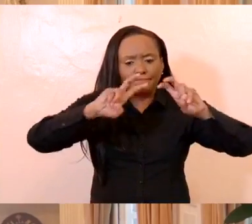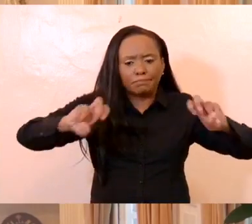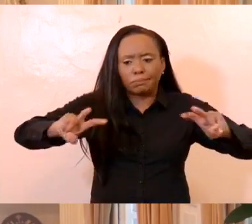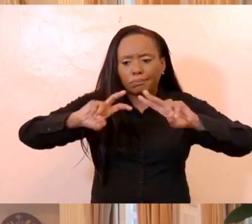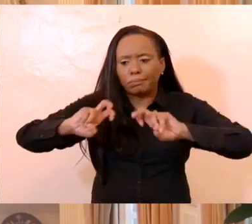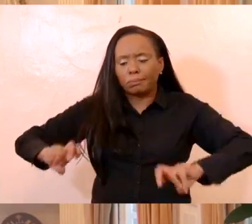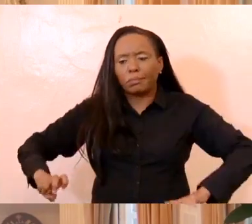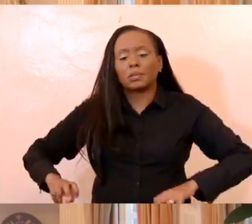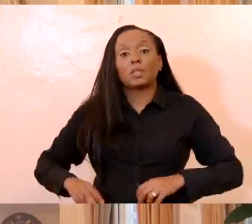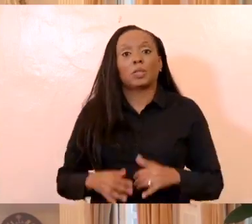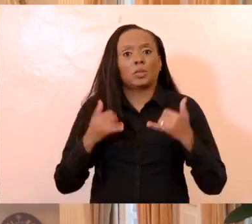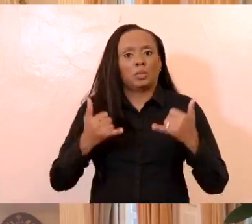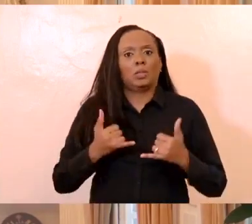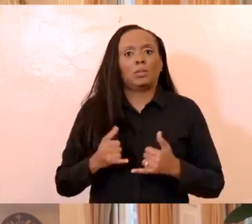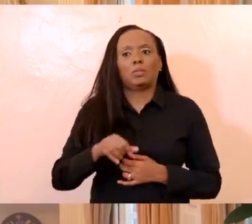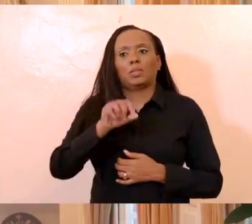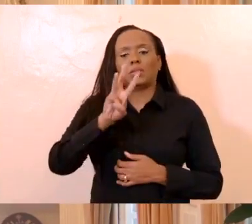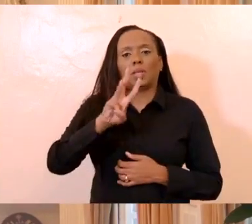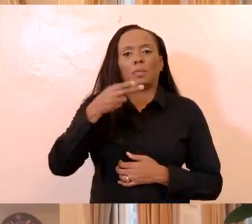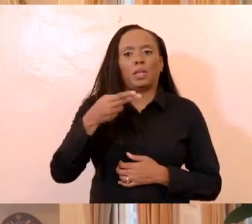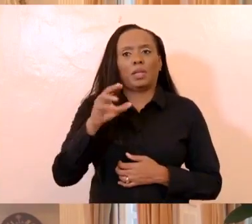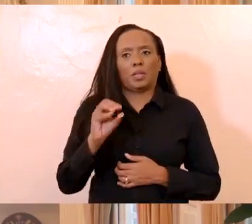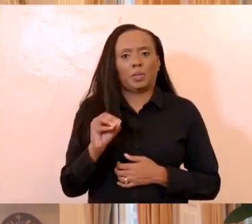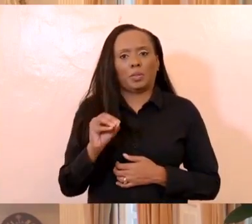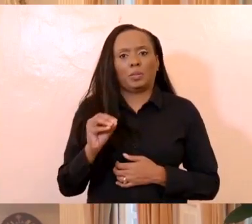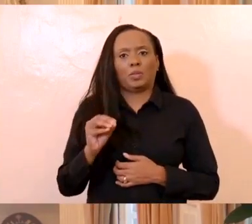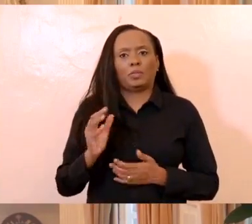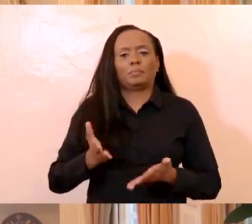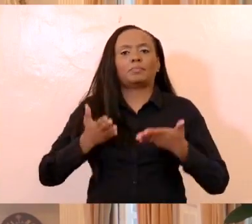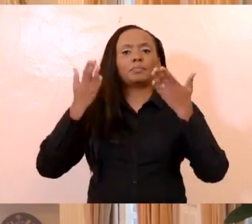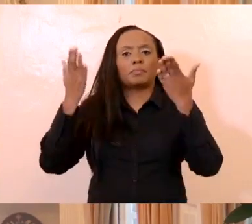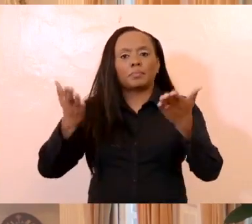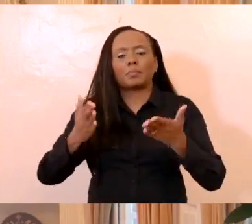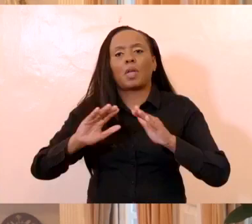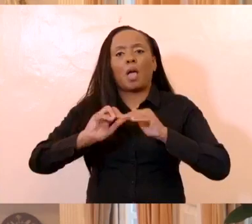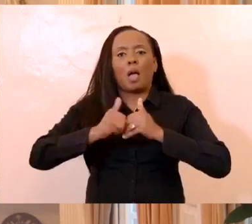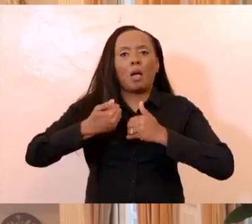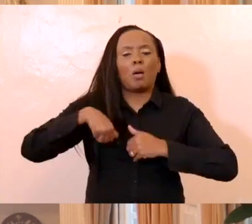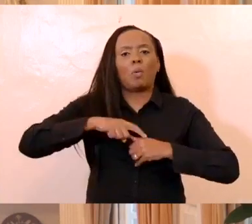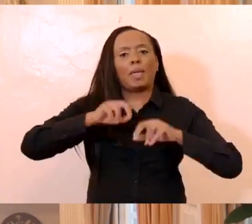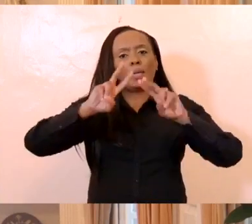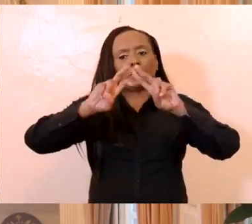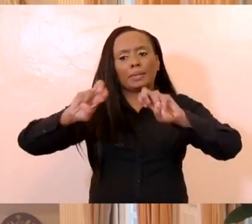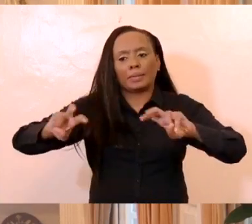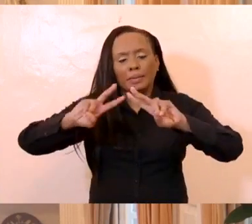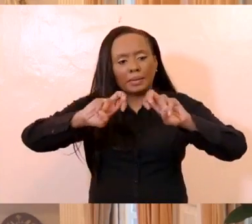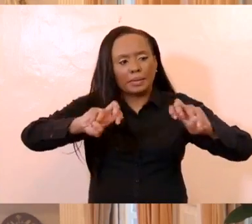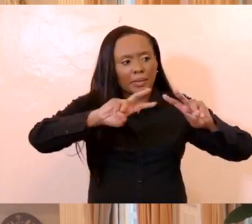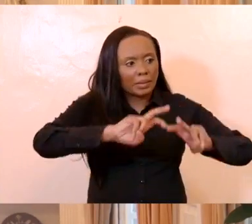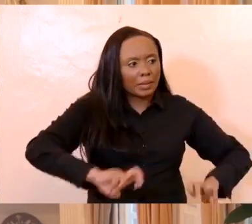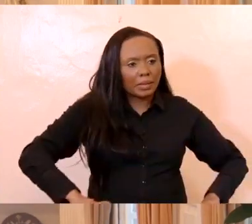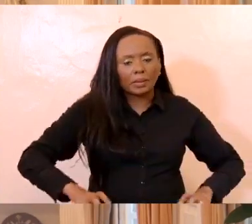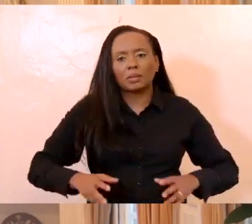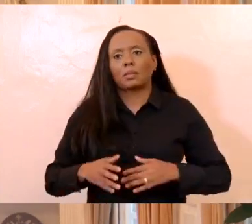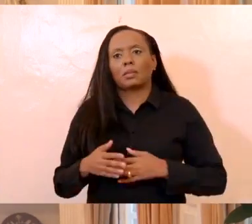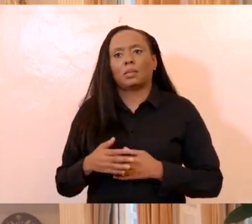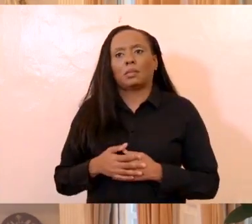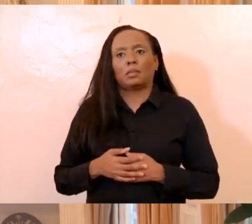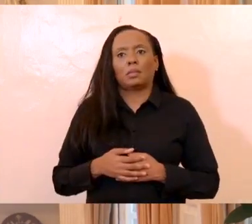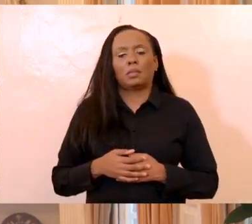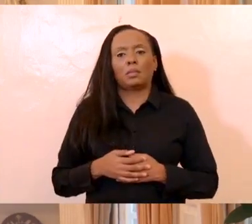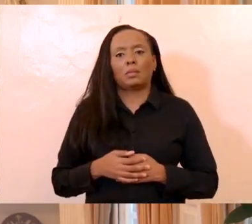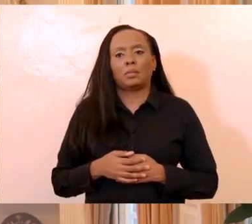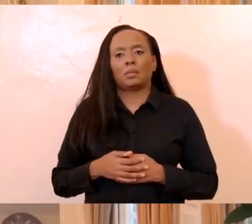the WHO proposal that we consider in assessing the intensity of transmission, we're looking at the hospitalization